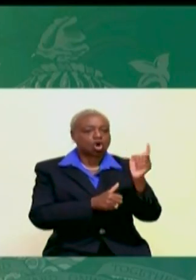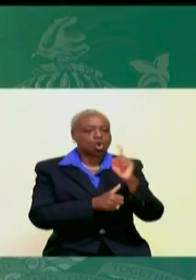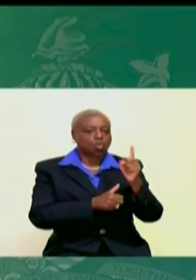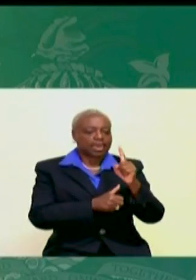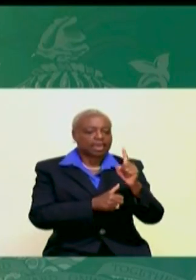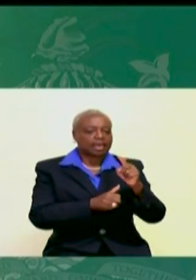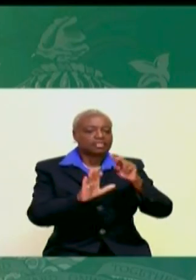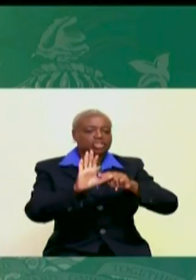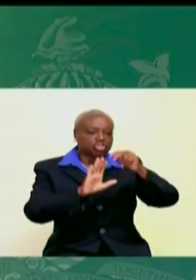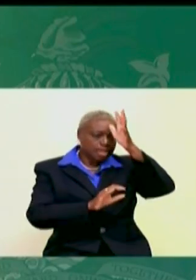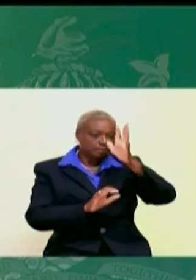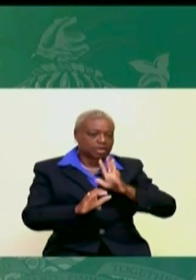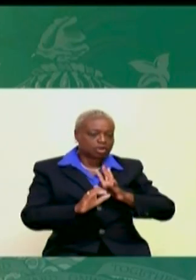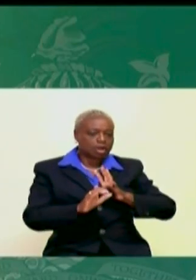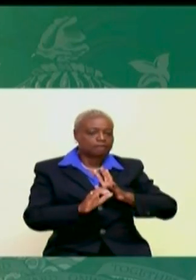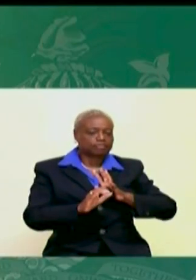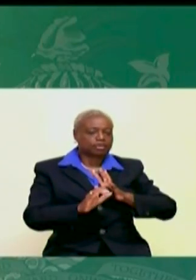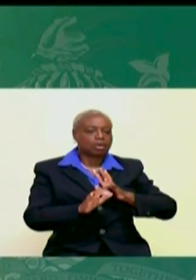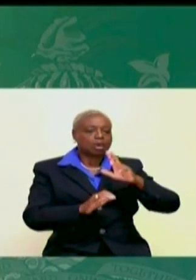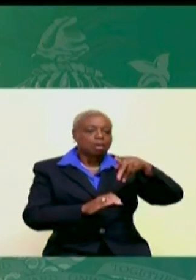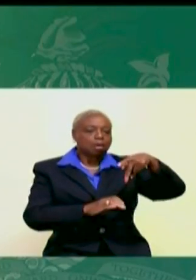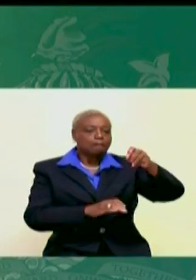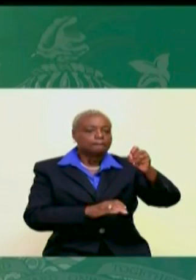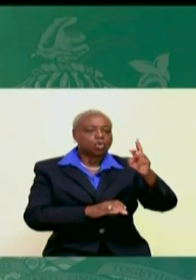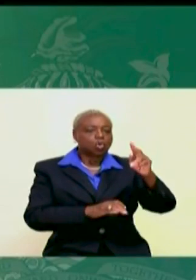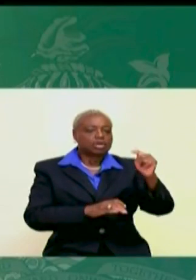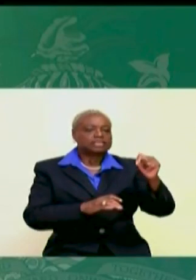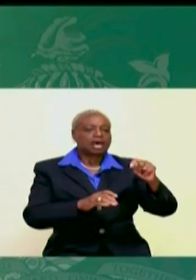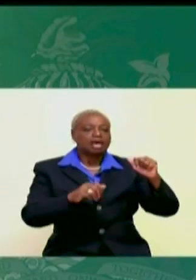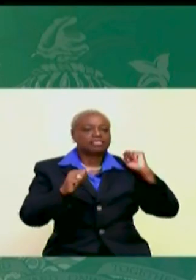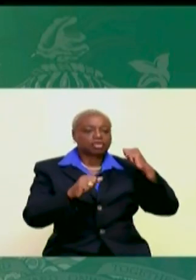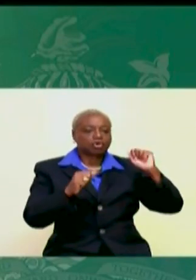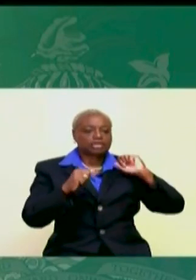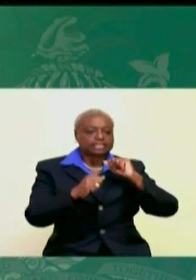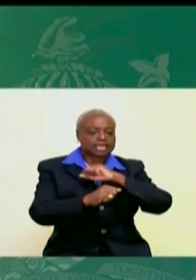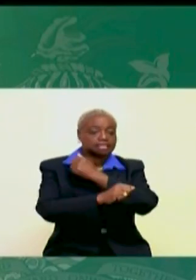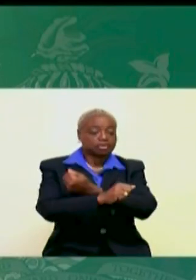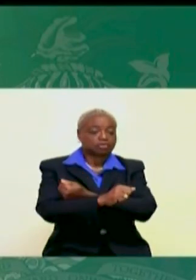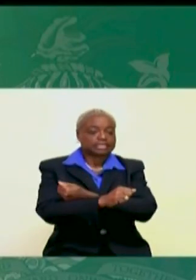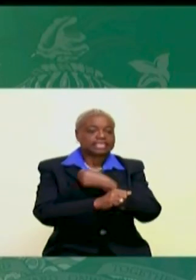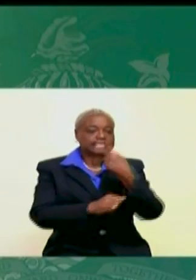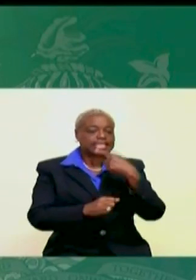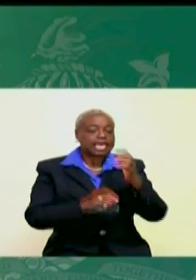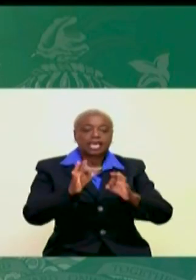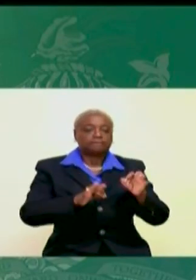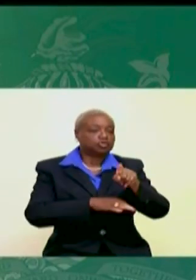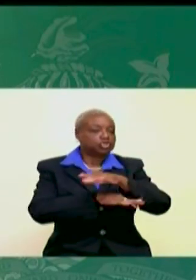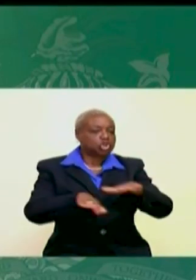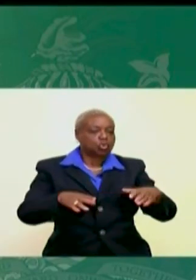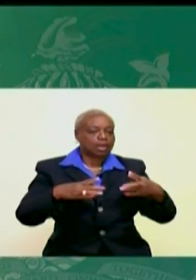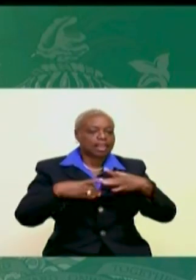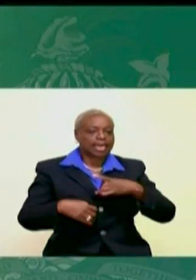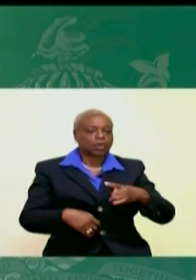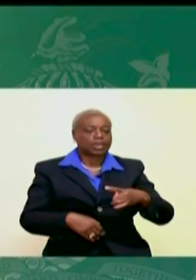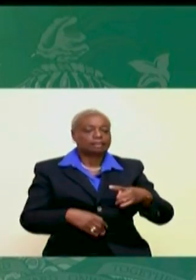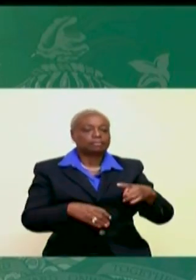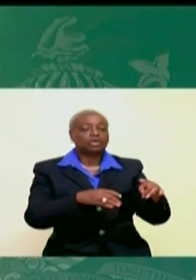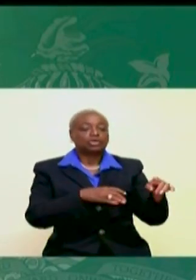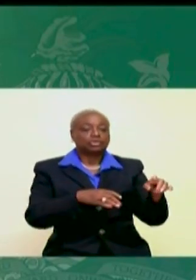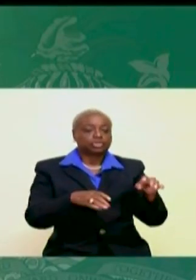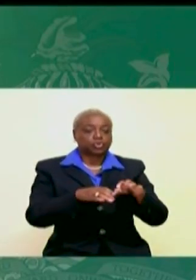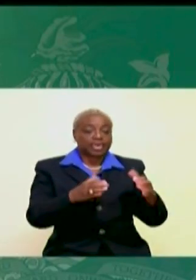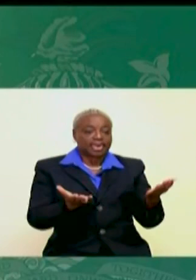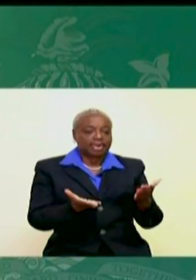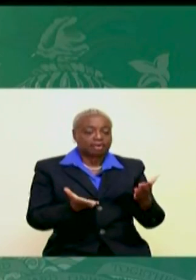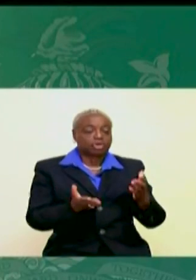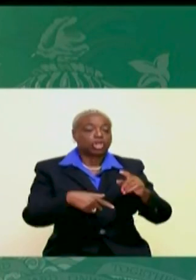Port Authority talked about, if you don't like what we're doing here, then you can go to another island. He said you can go to Andros